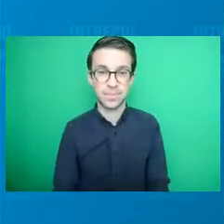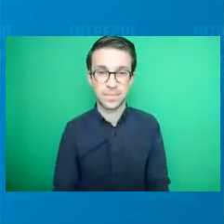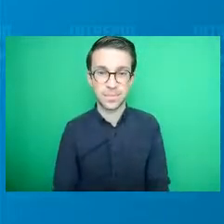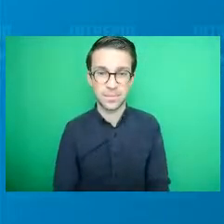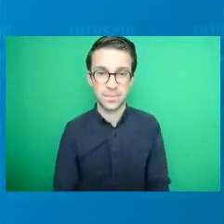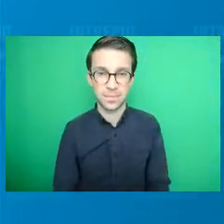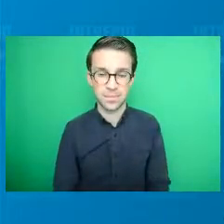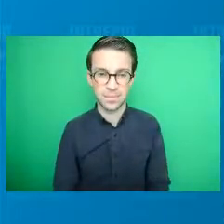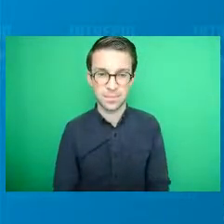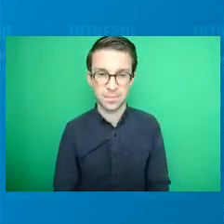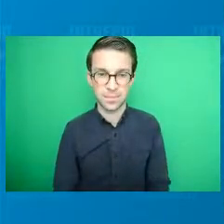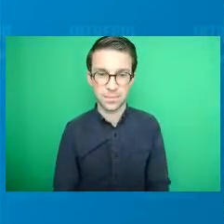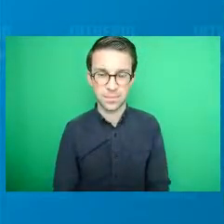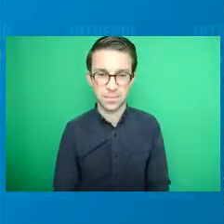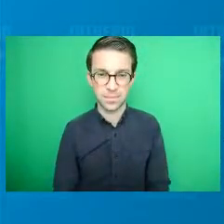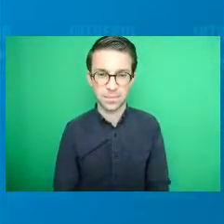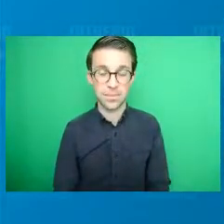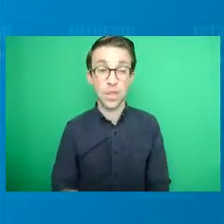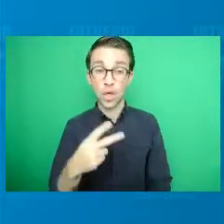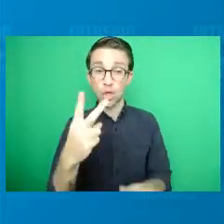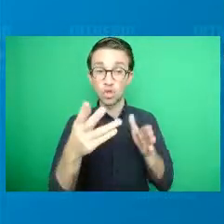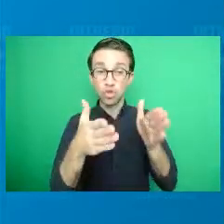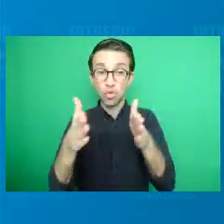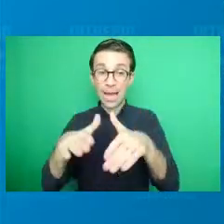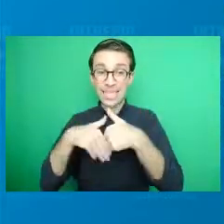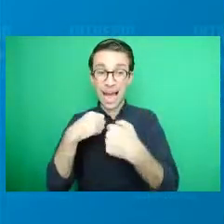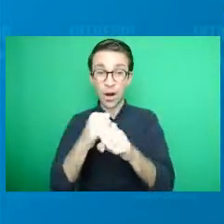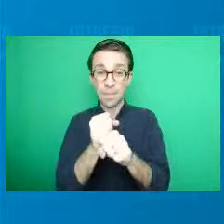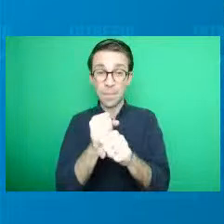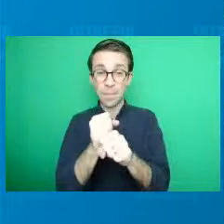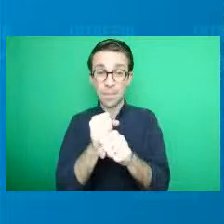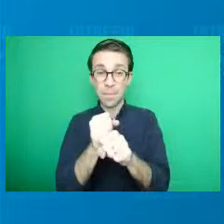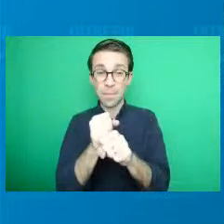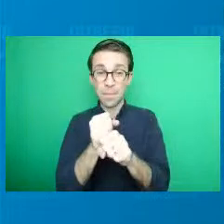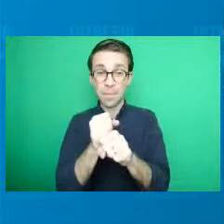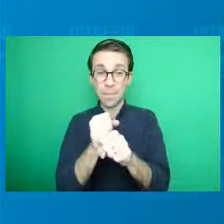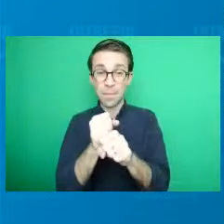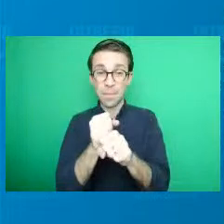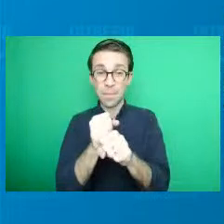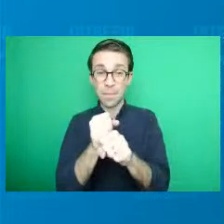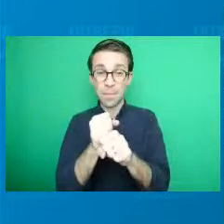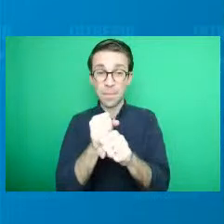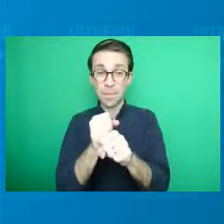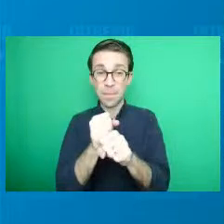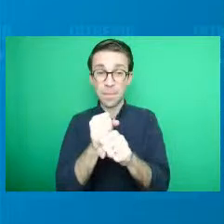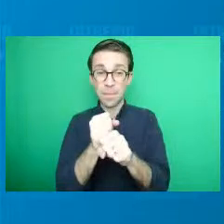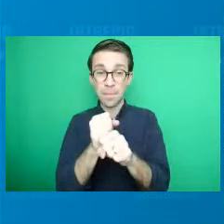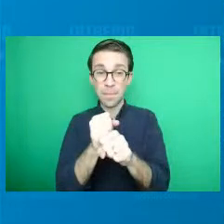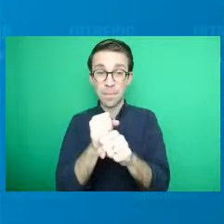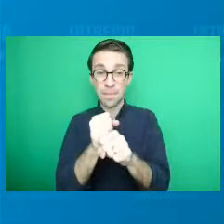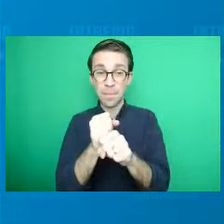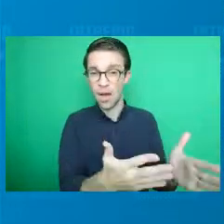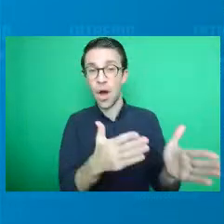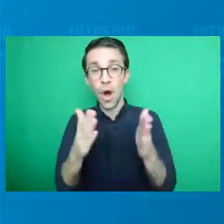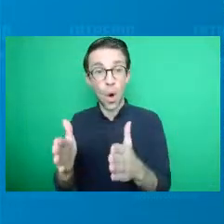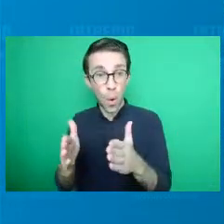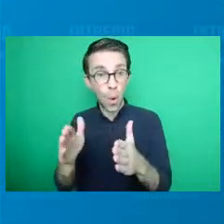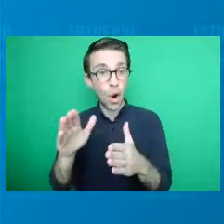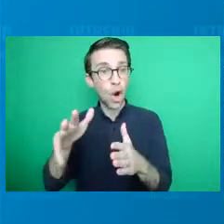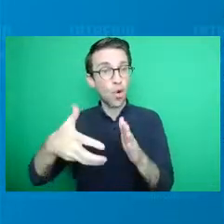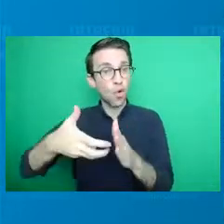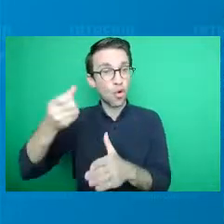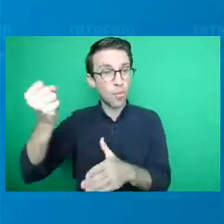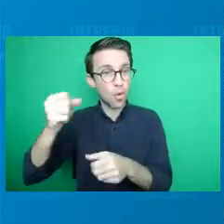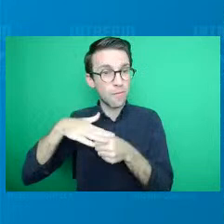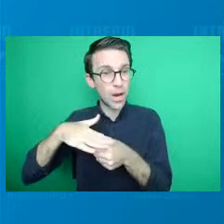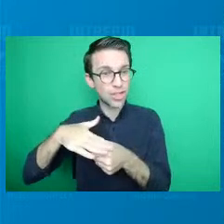There are two ways to make water boil. One, you can add heat that excites the molecules, they turn into a gas, or you can remove the